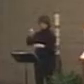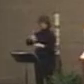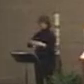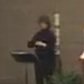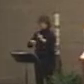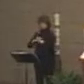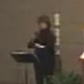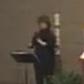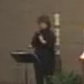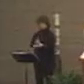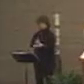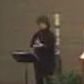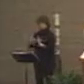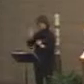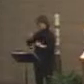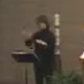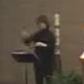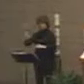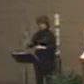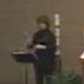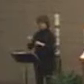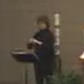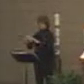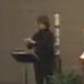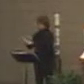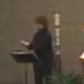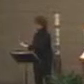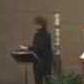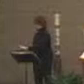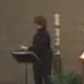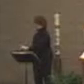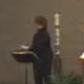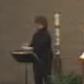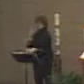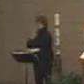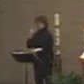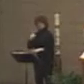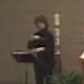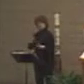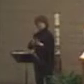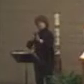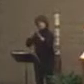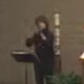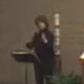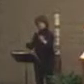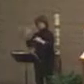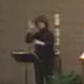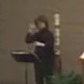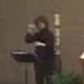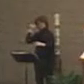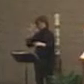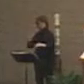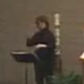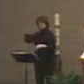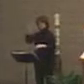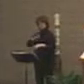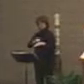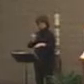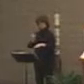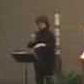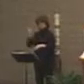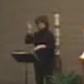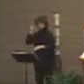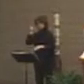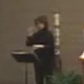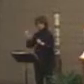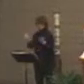as individuals. Are we opening to hearing God's call? Do we hear that little voice